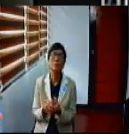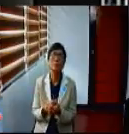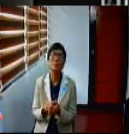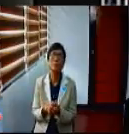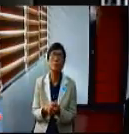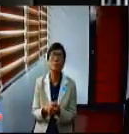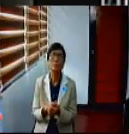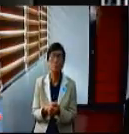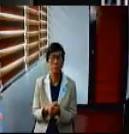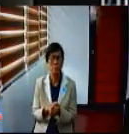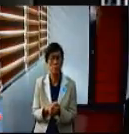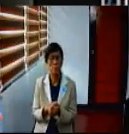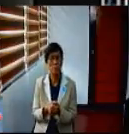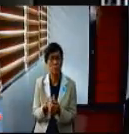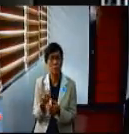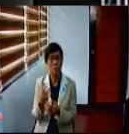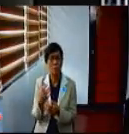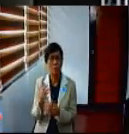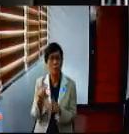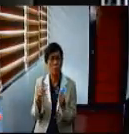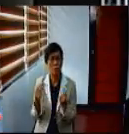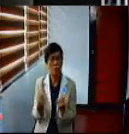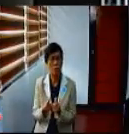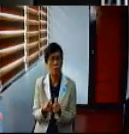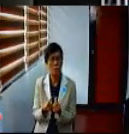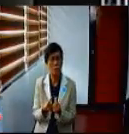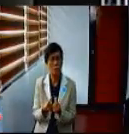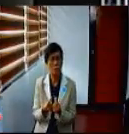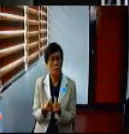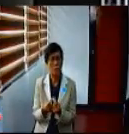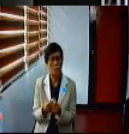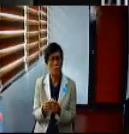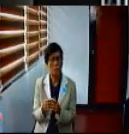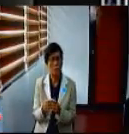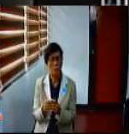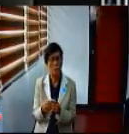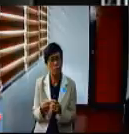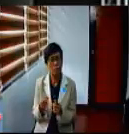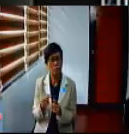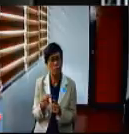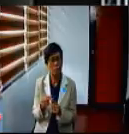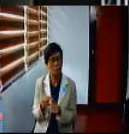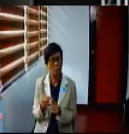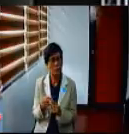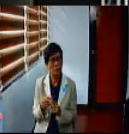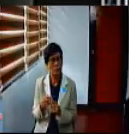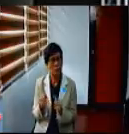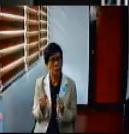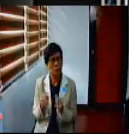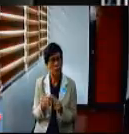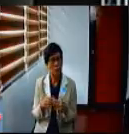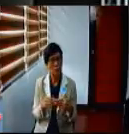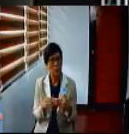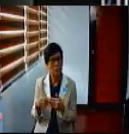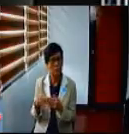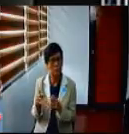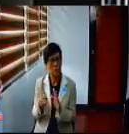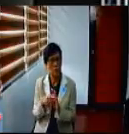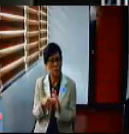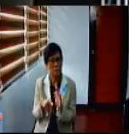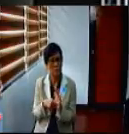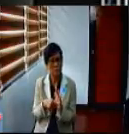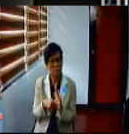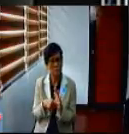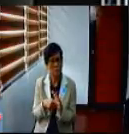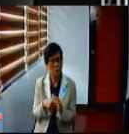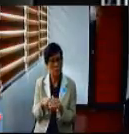private entity can bid for a government contract unless they have made a commitment to the UN Guiding Principles to respect human rights. On the